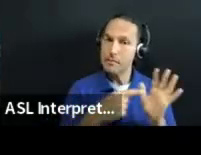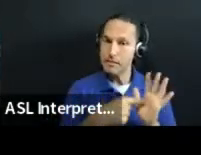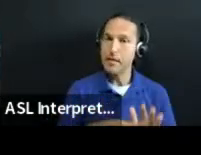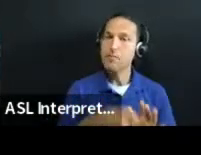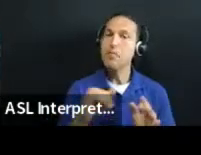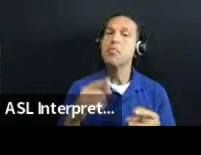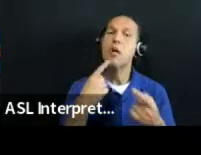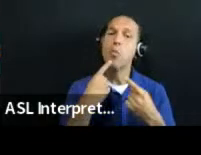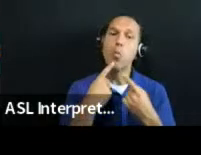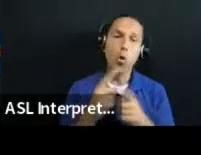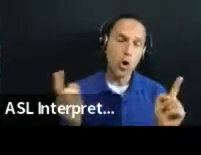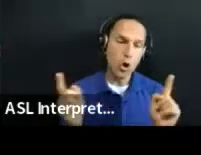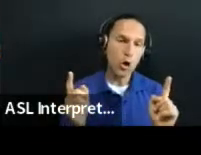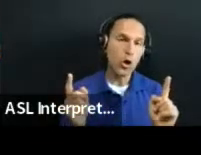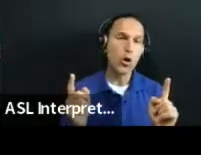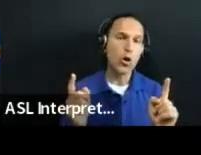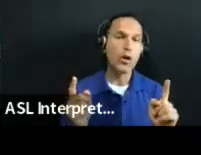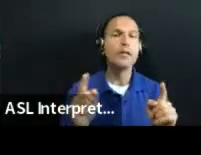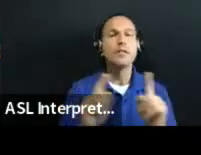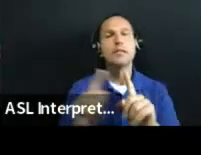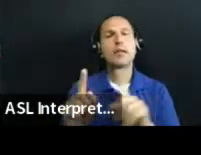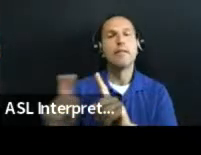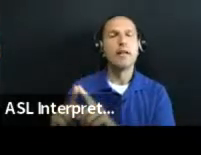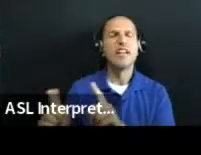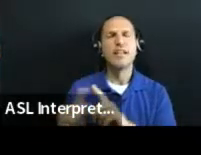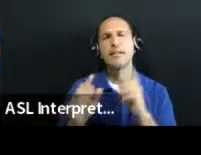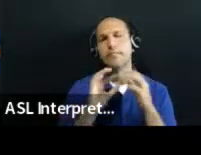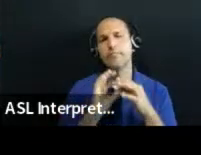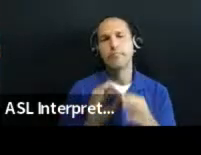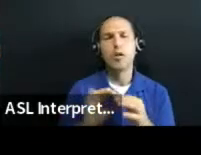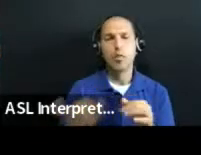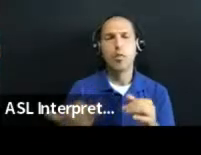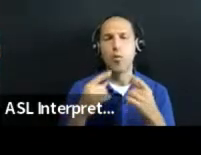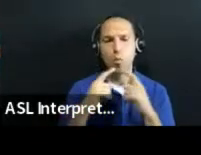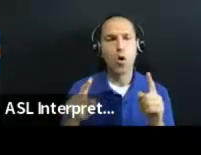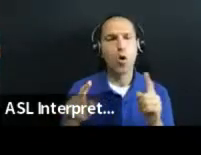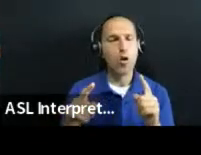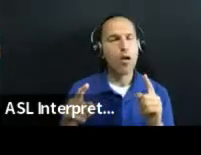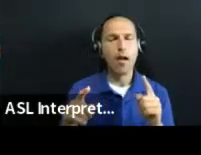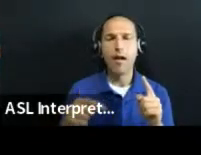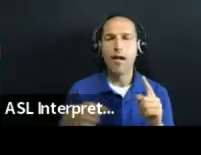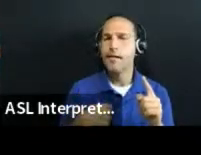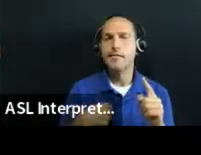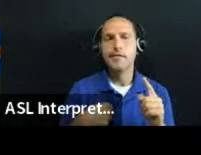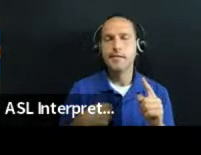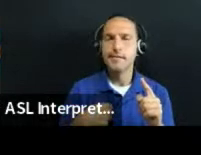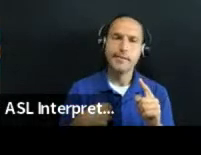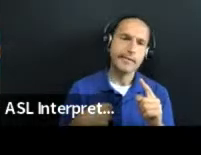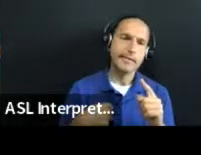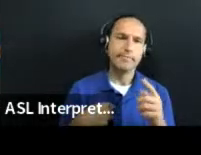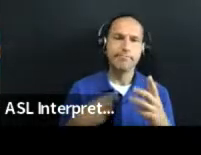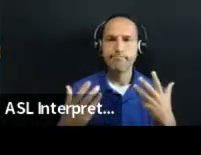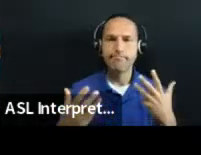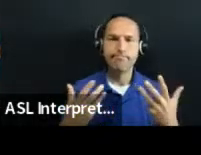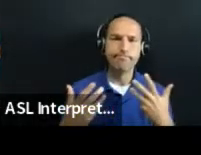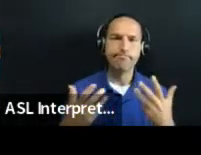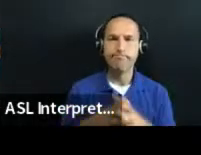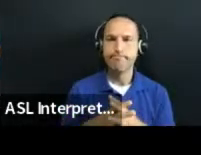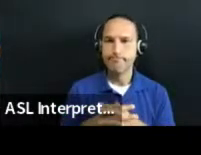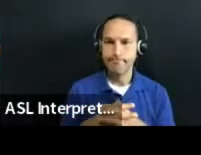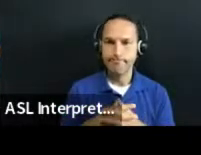work, you know, different components that work. I have not necessarily